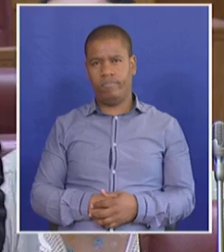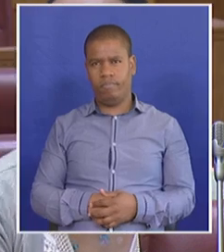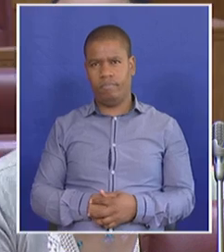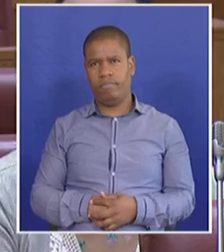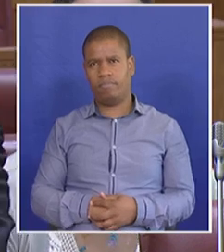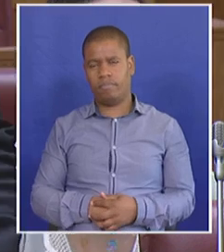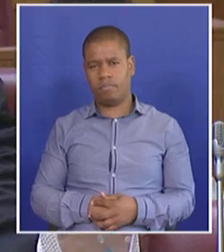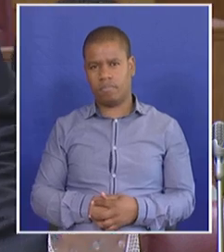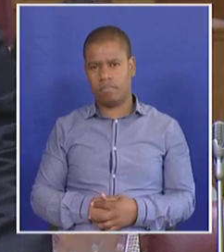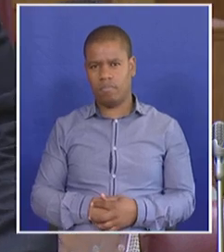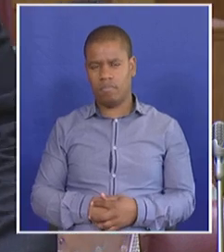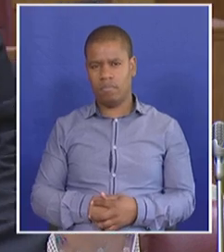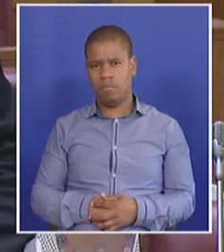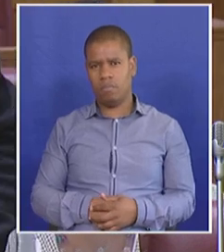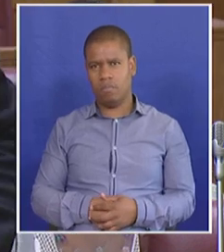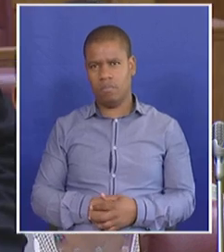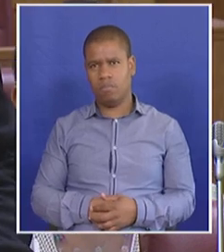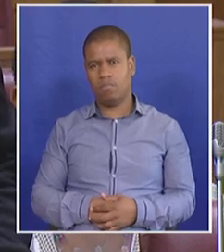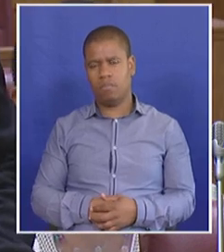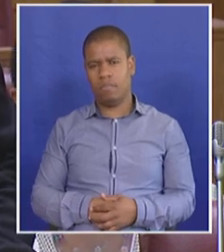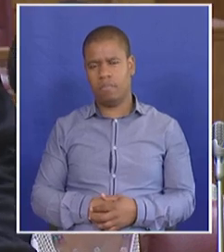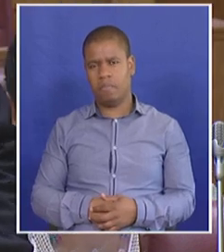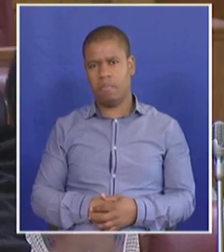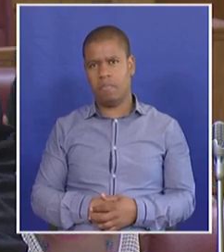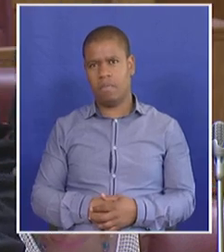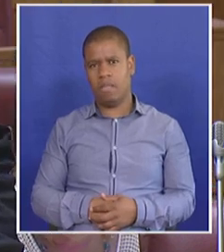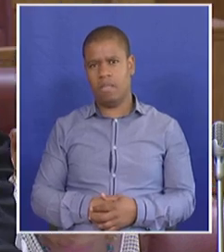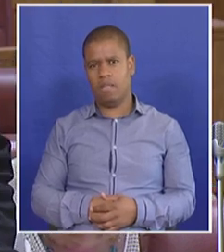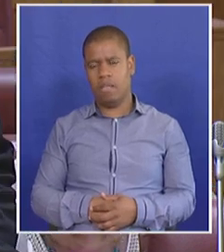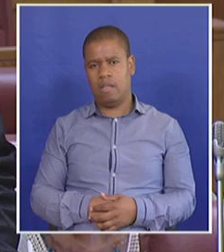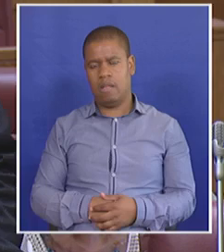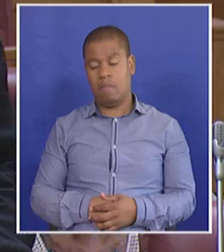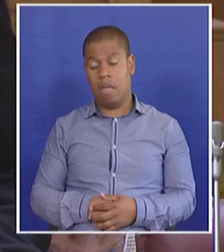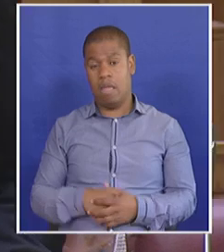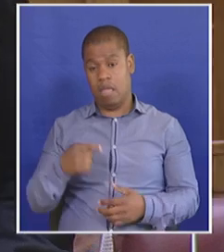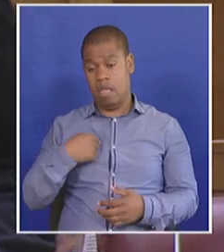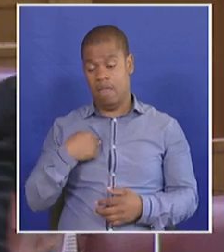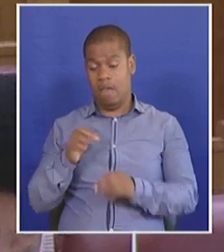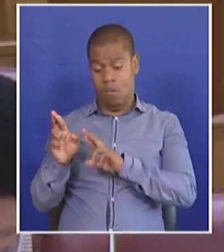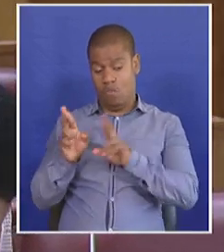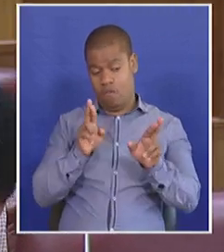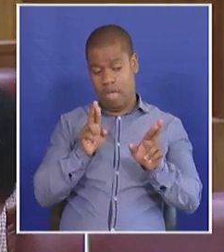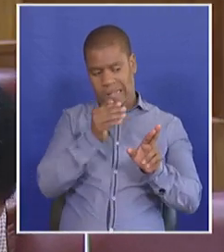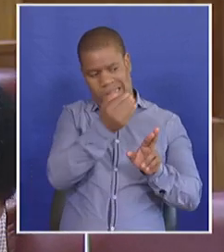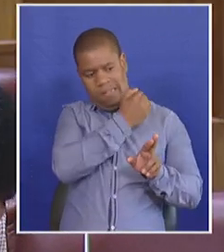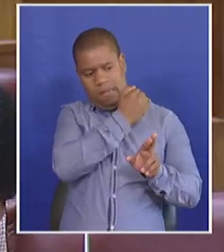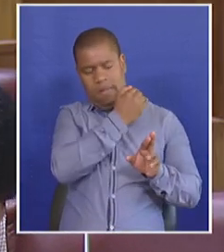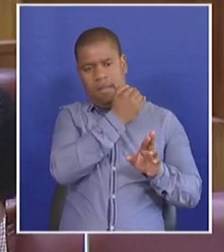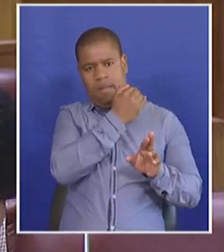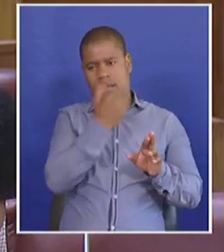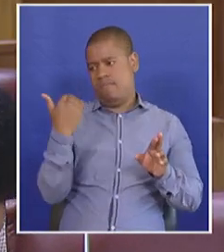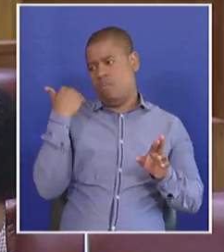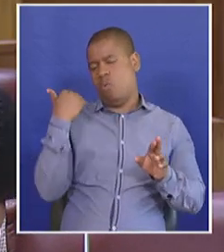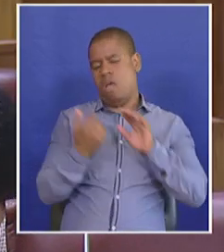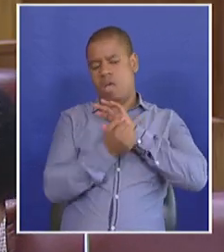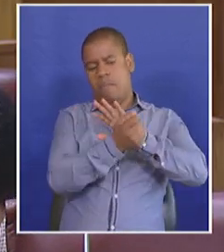And if reference to the recent developments is in regard to the